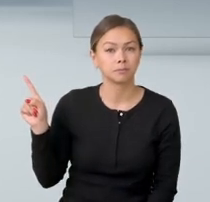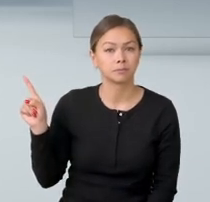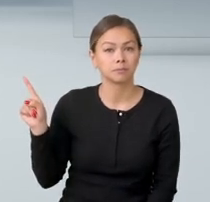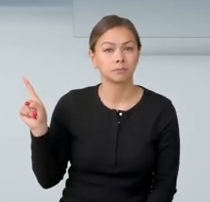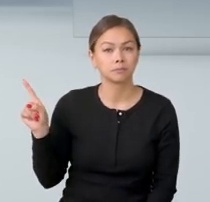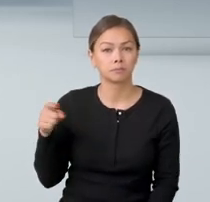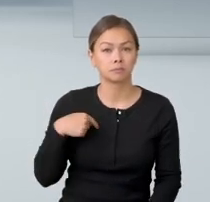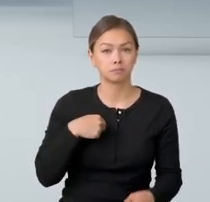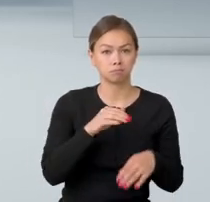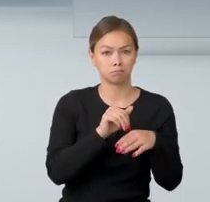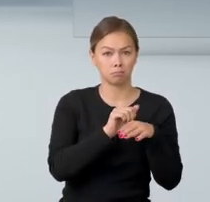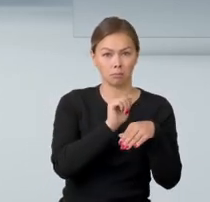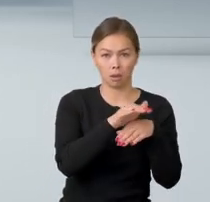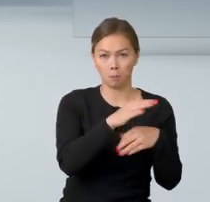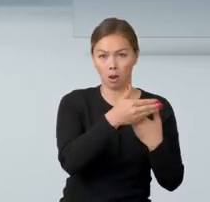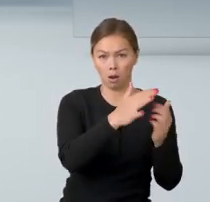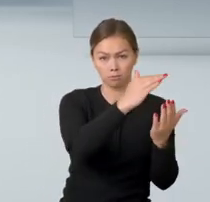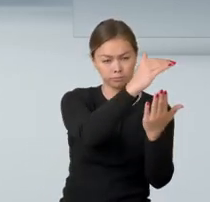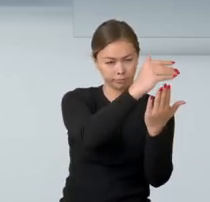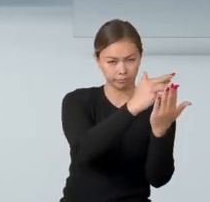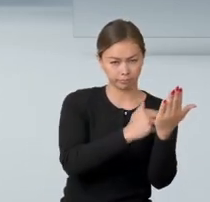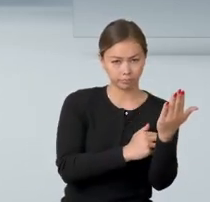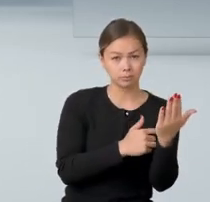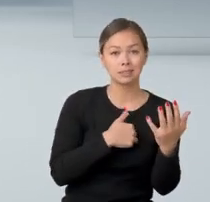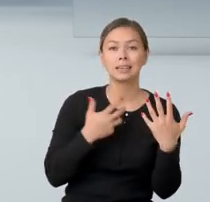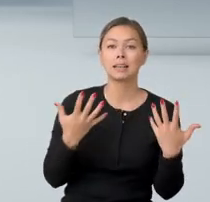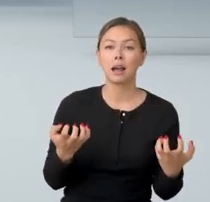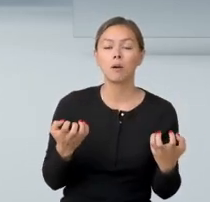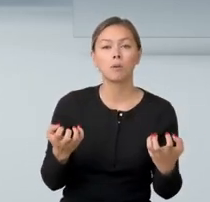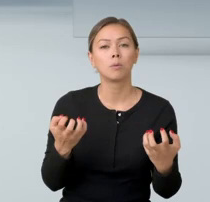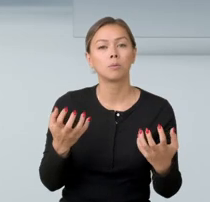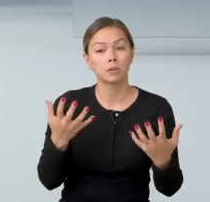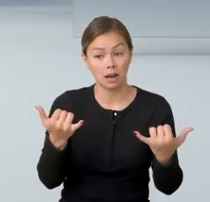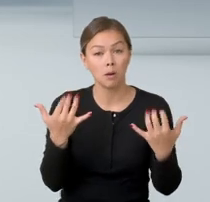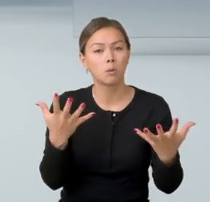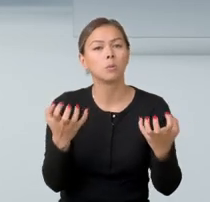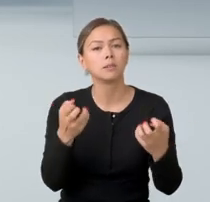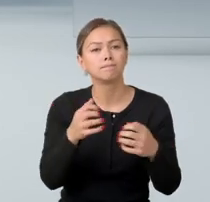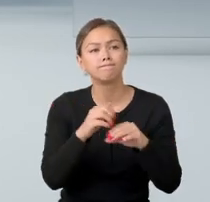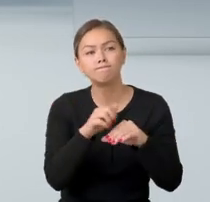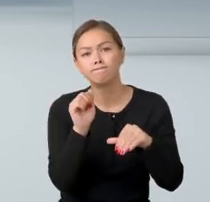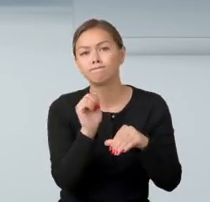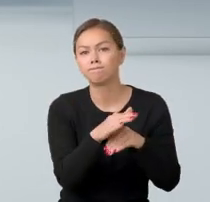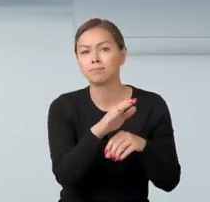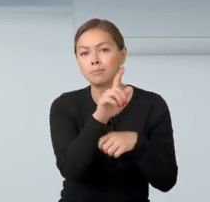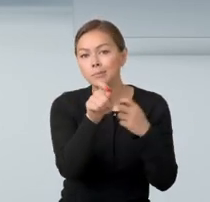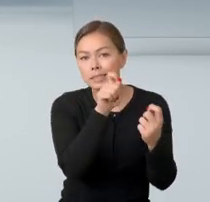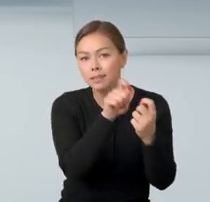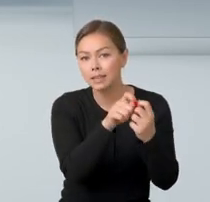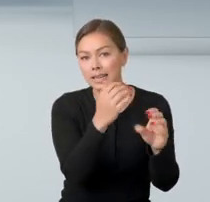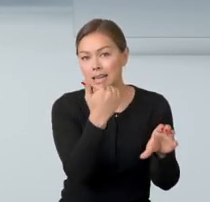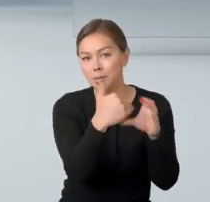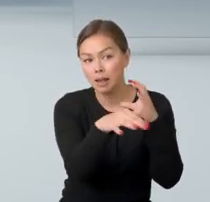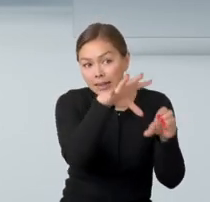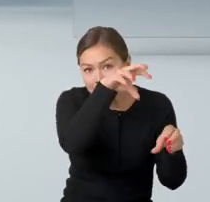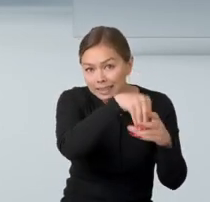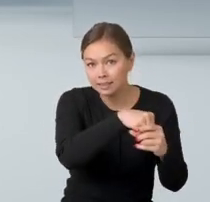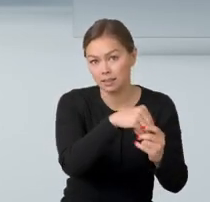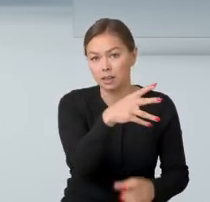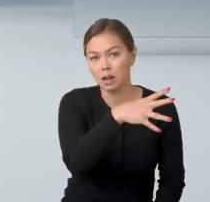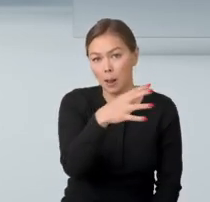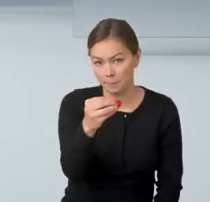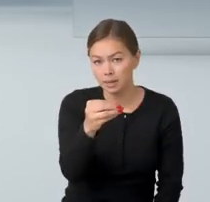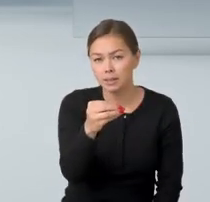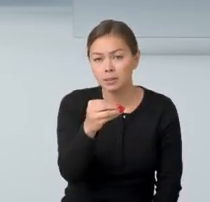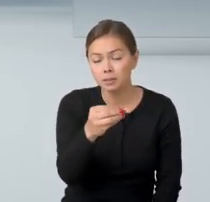in my Outlook my mailbox and I want to send an email for a specific email inside